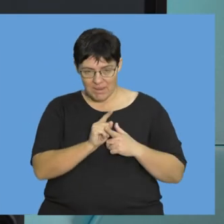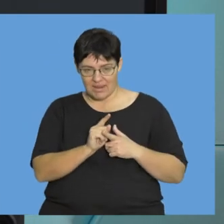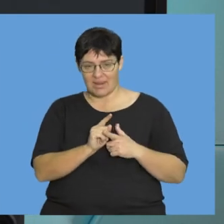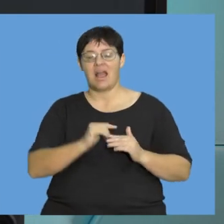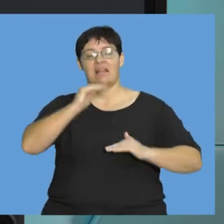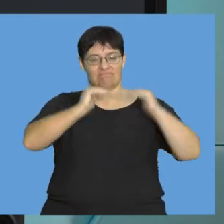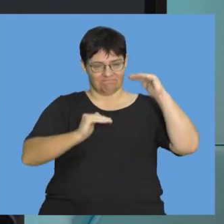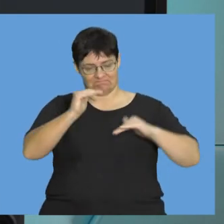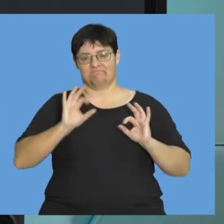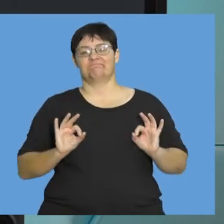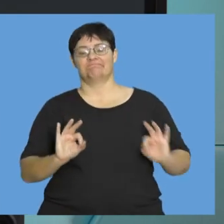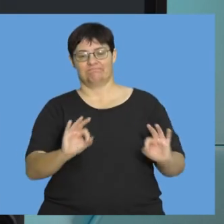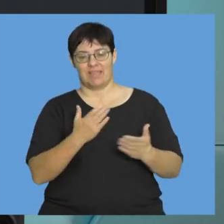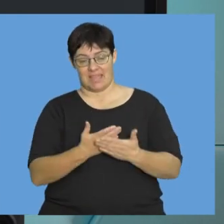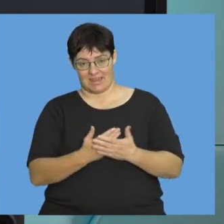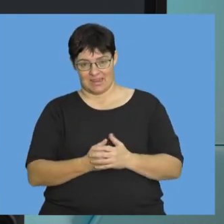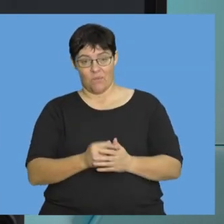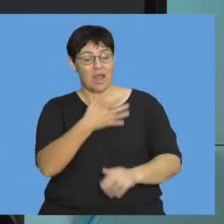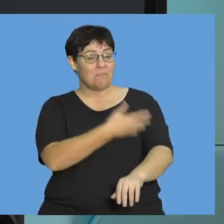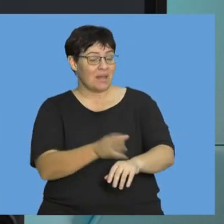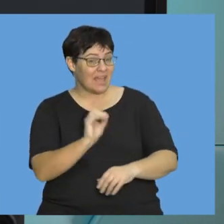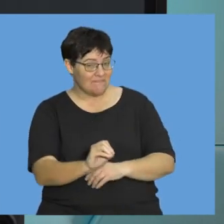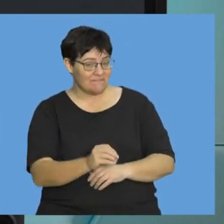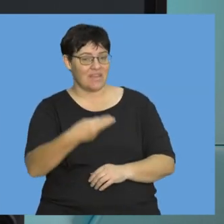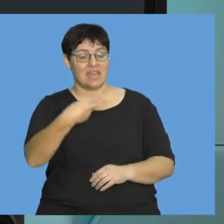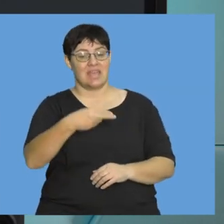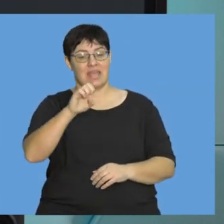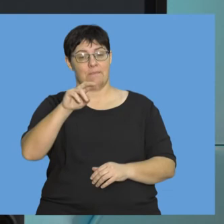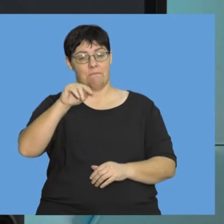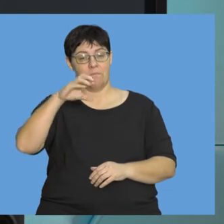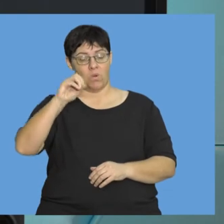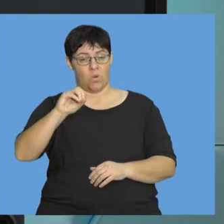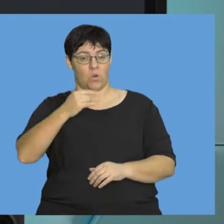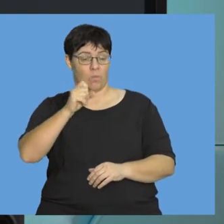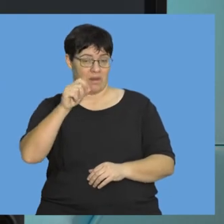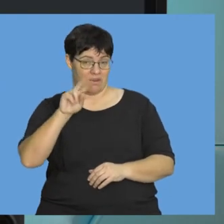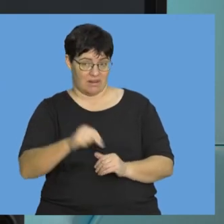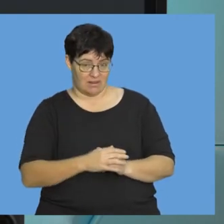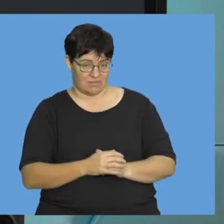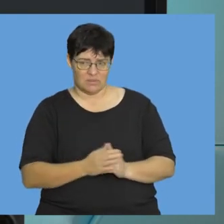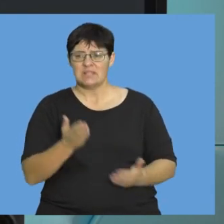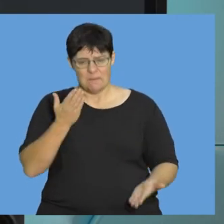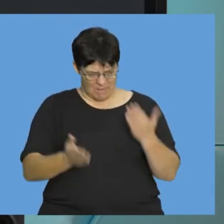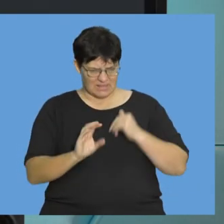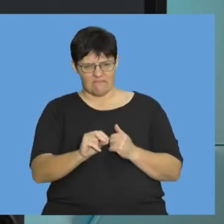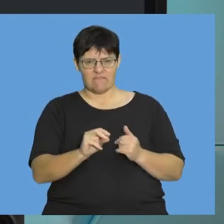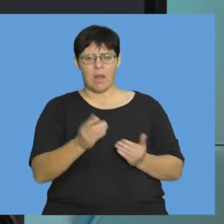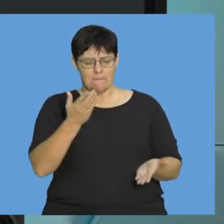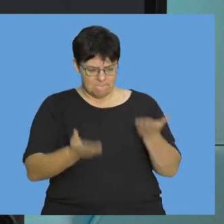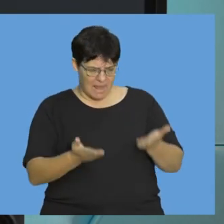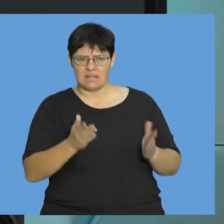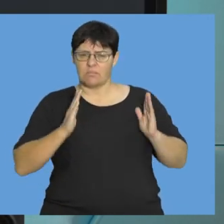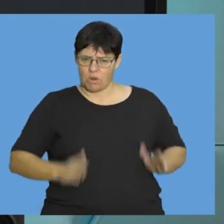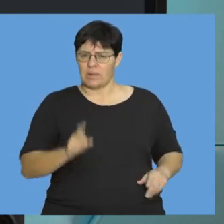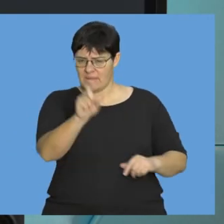your body, right, that gets those levels right. Because remember what was in your blood? Hemoglobin. Right, so we've got to keep,